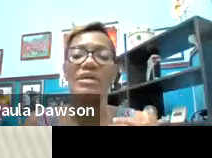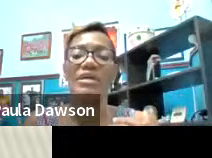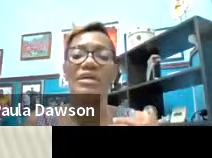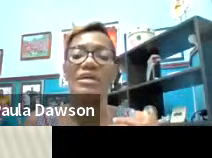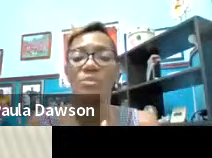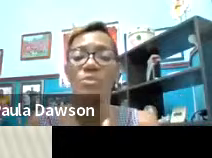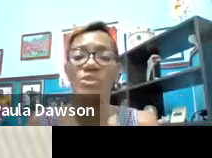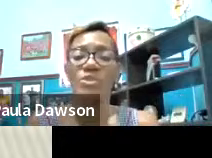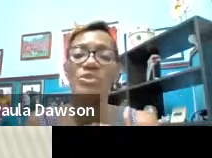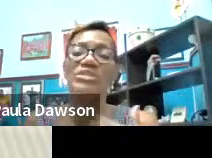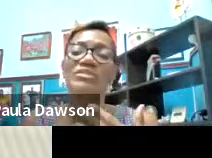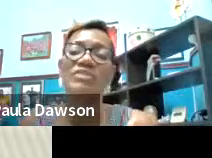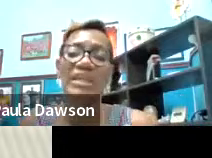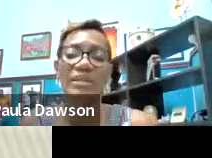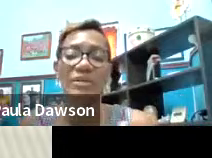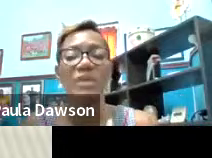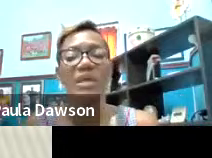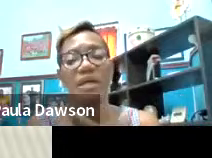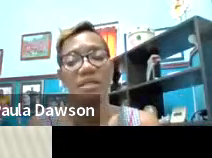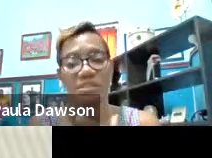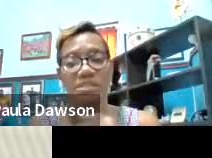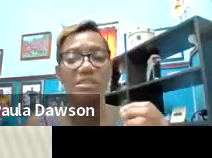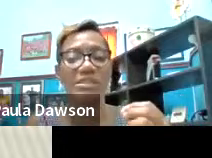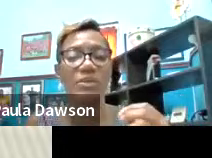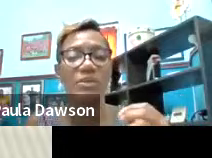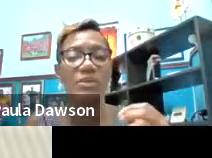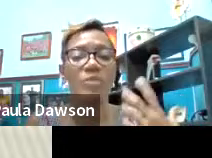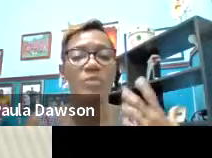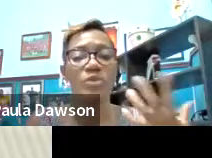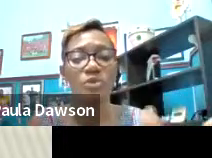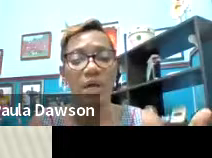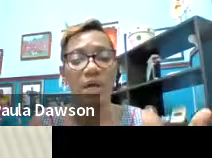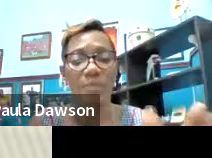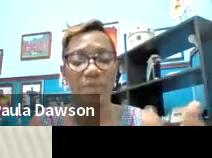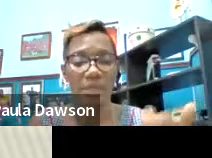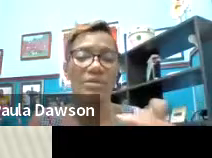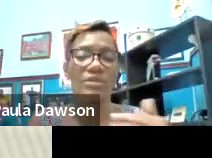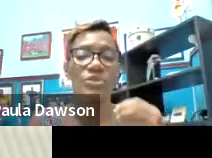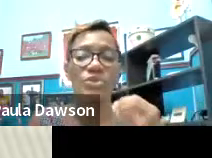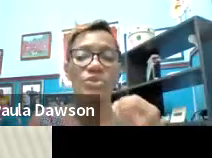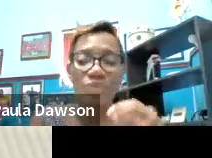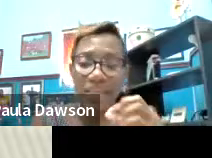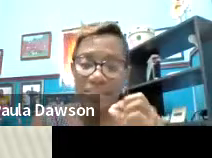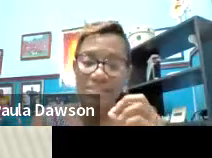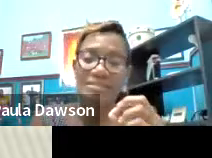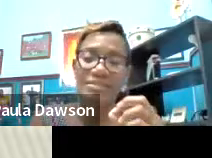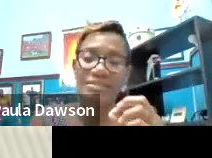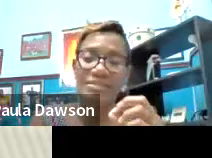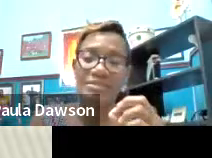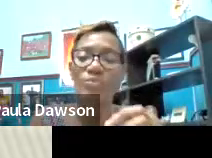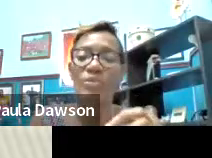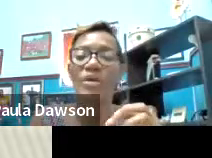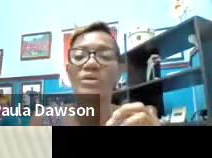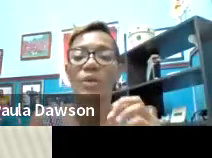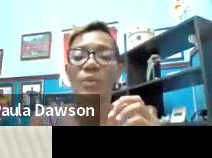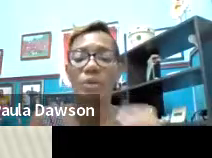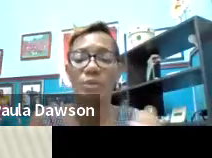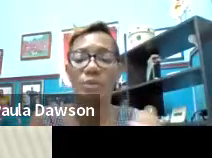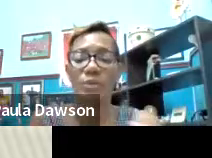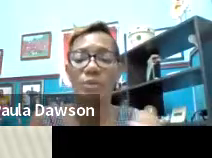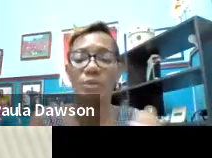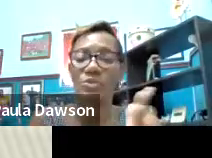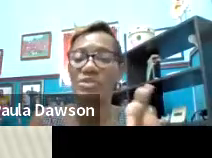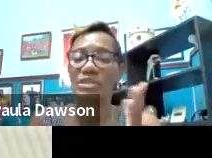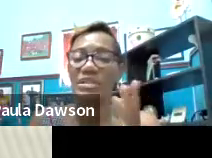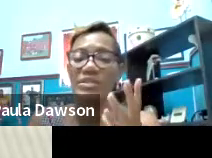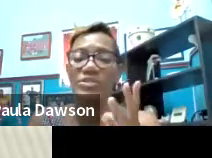baclofen, a diazepam, which we know as the Valium, and CBD oil. Chemical neurolysis, which is nerve block, where